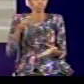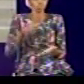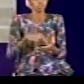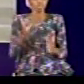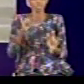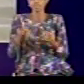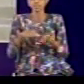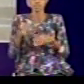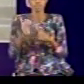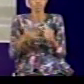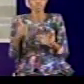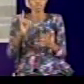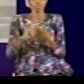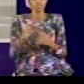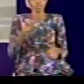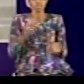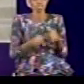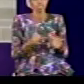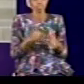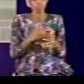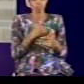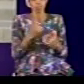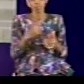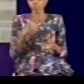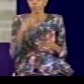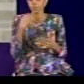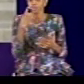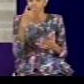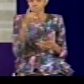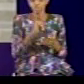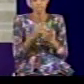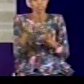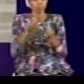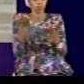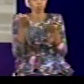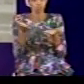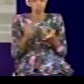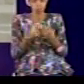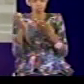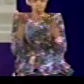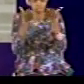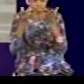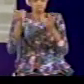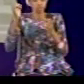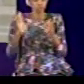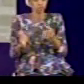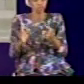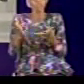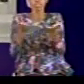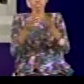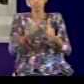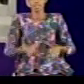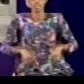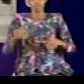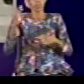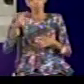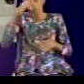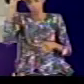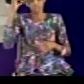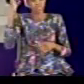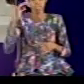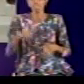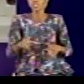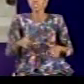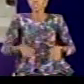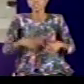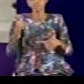with the leg. Praise the Lord. I want to tell you, if you want to serve God, serve the living God. Because he's a living God, as he lives,